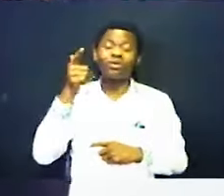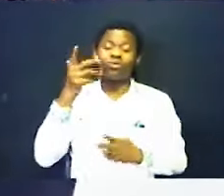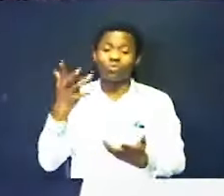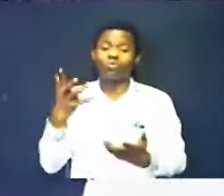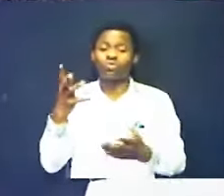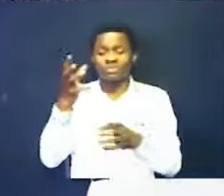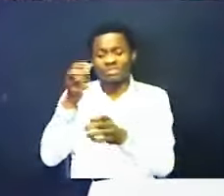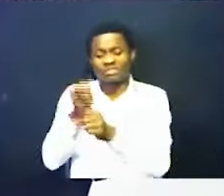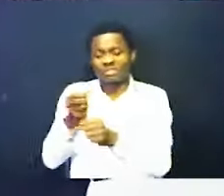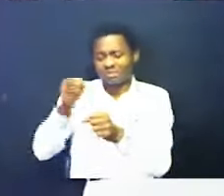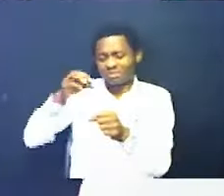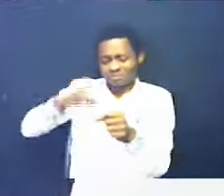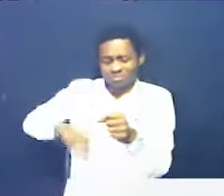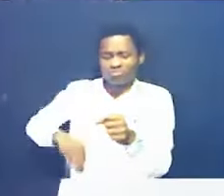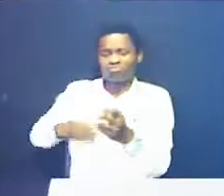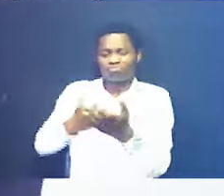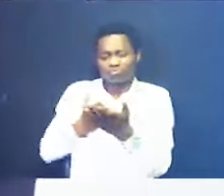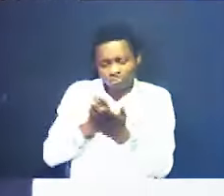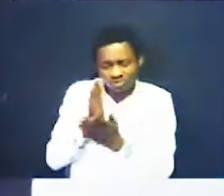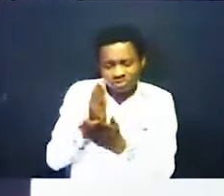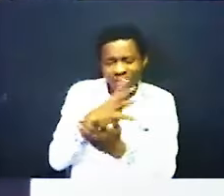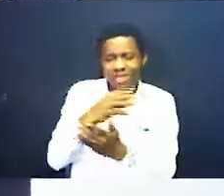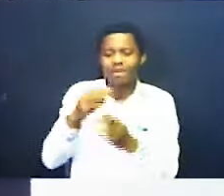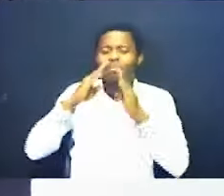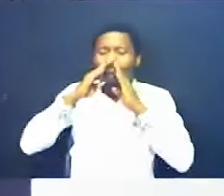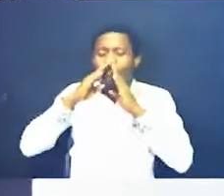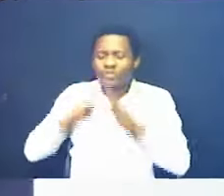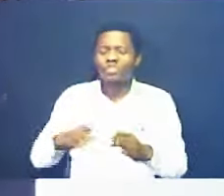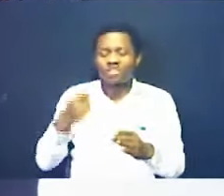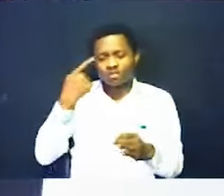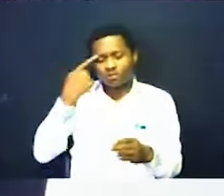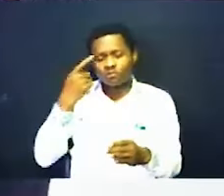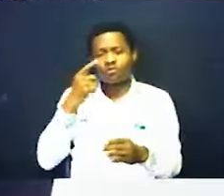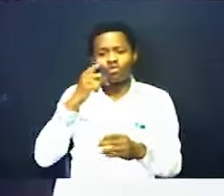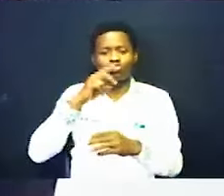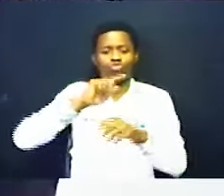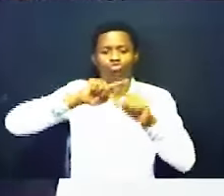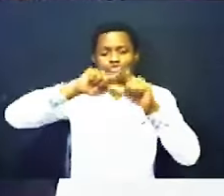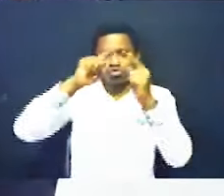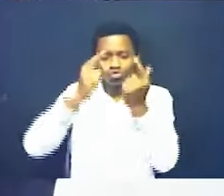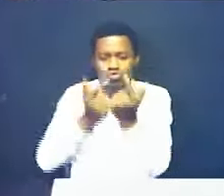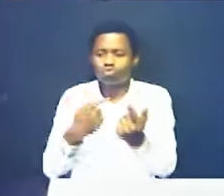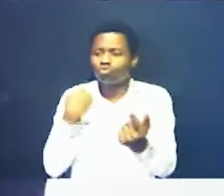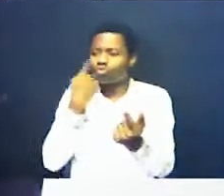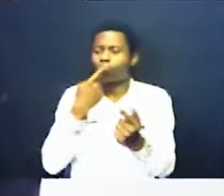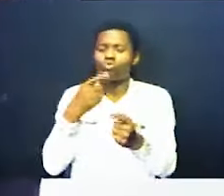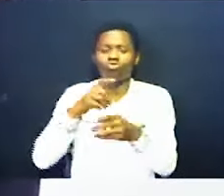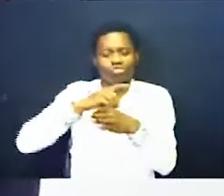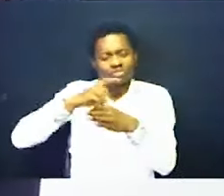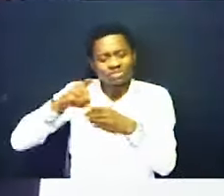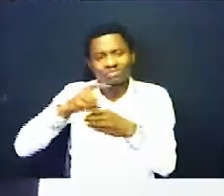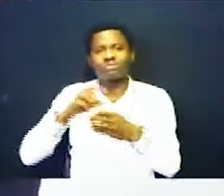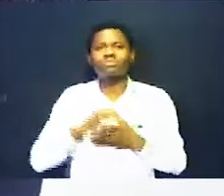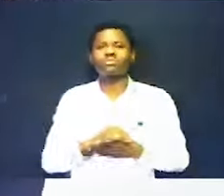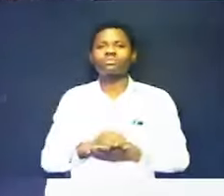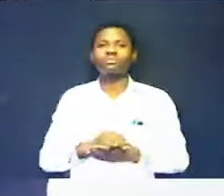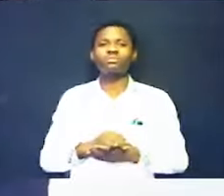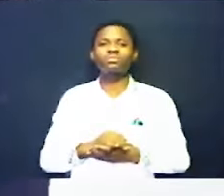produces a harvest of righteousness and peace for those who have been trained by it.